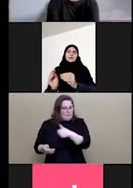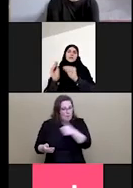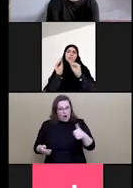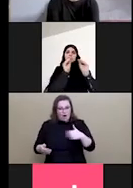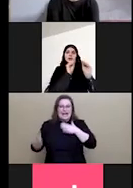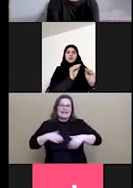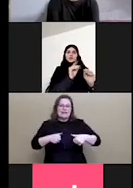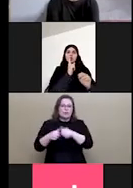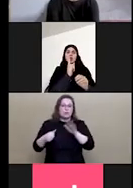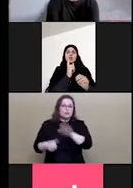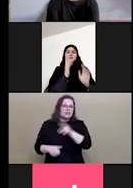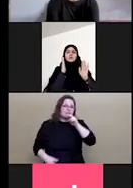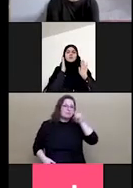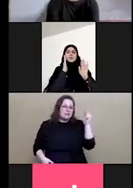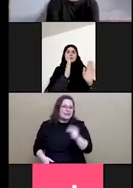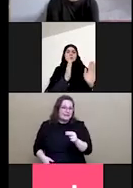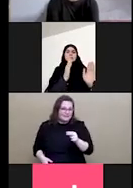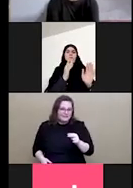disabilities.